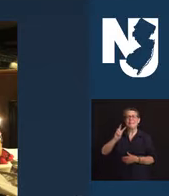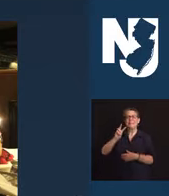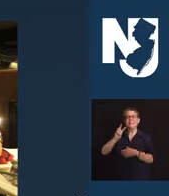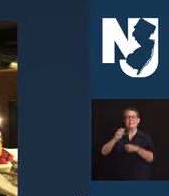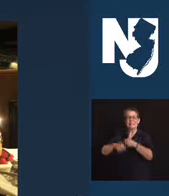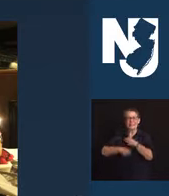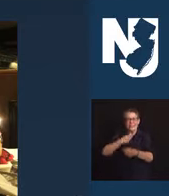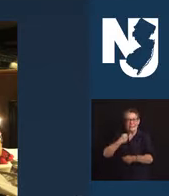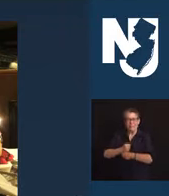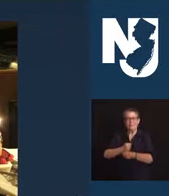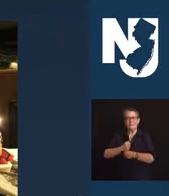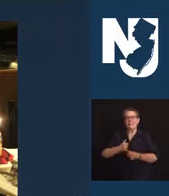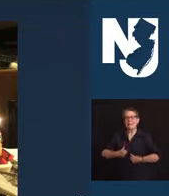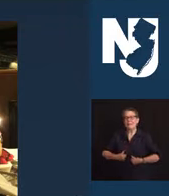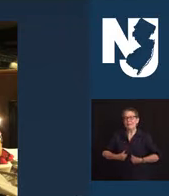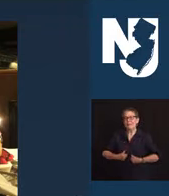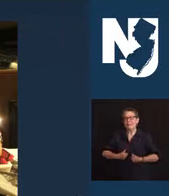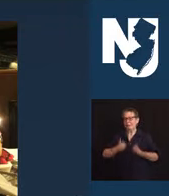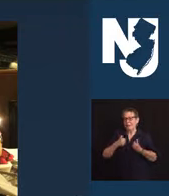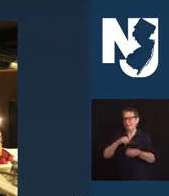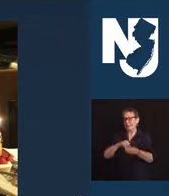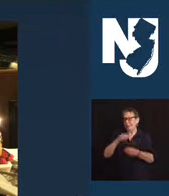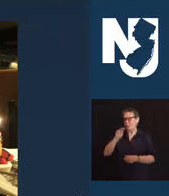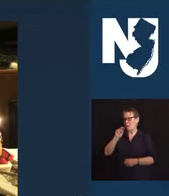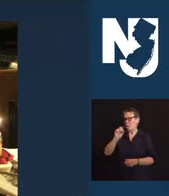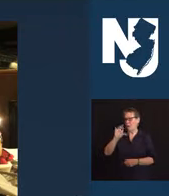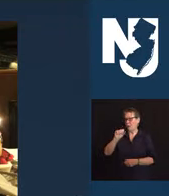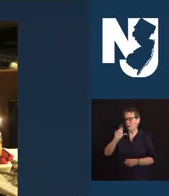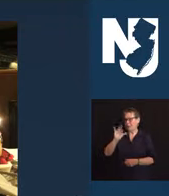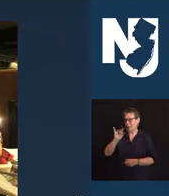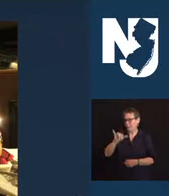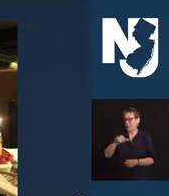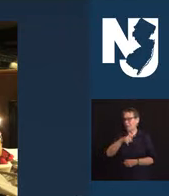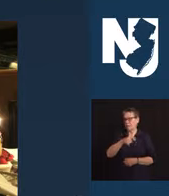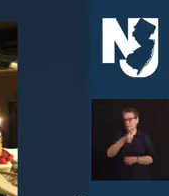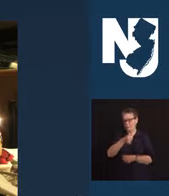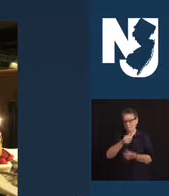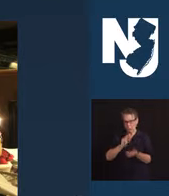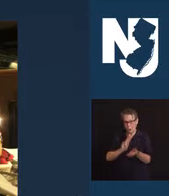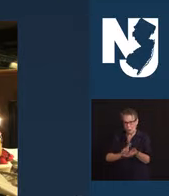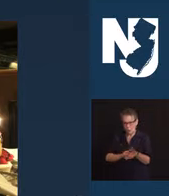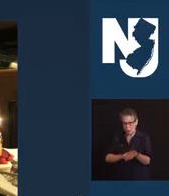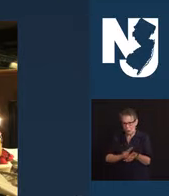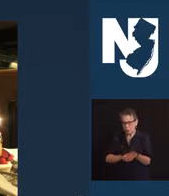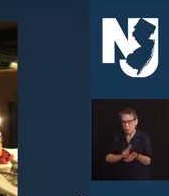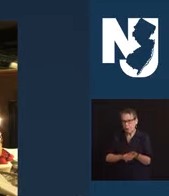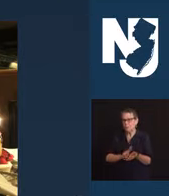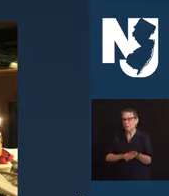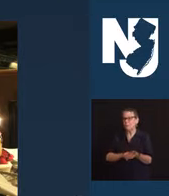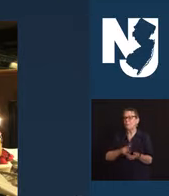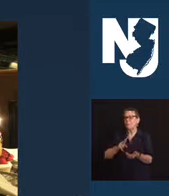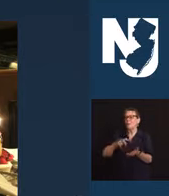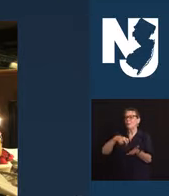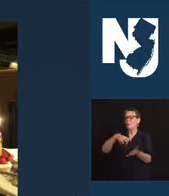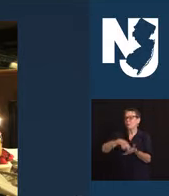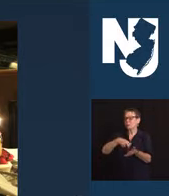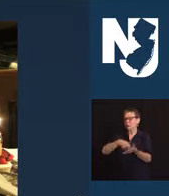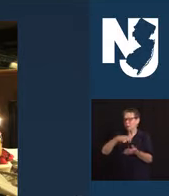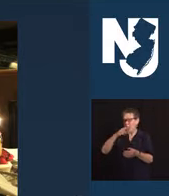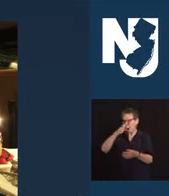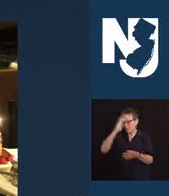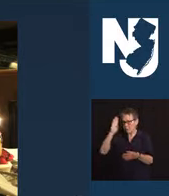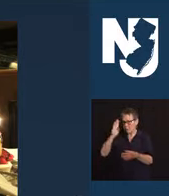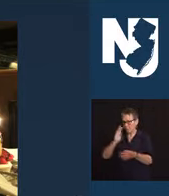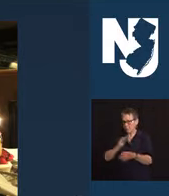Morris County borough. Mary was a nurse duty, educated at both the Newark Presbyterian Hospital School of Nursing and Seton